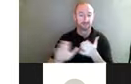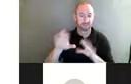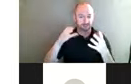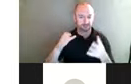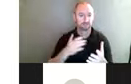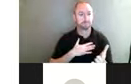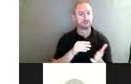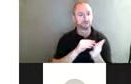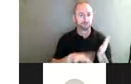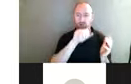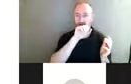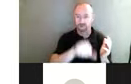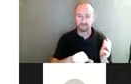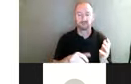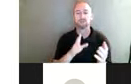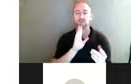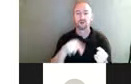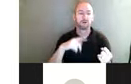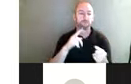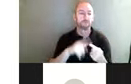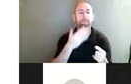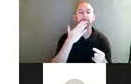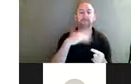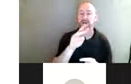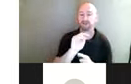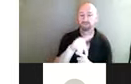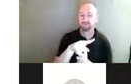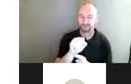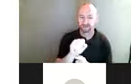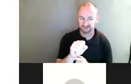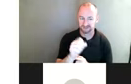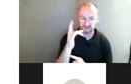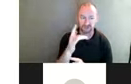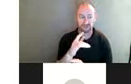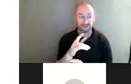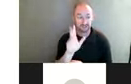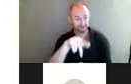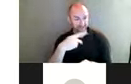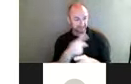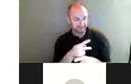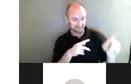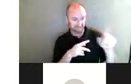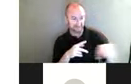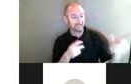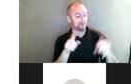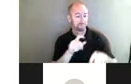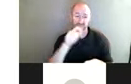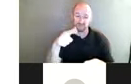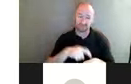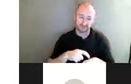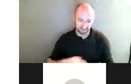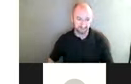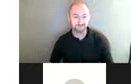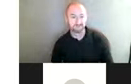my students loved. Let's talk about the bad maps, because these kinds of carto blunders actually happen all the time. And I've got some